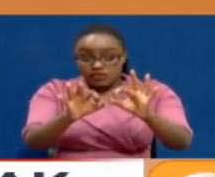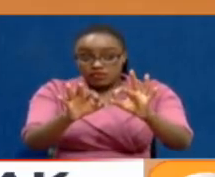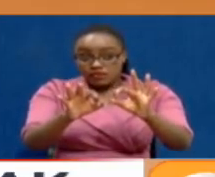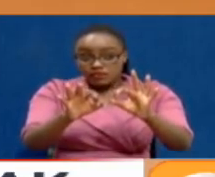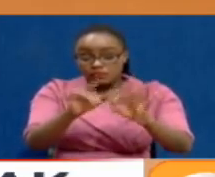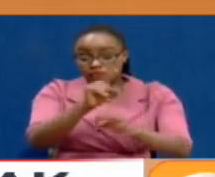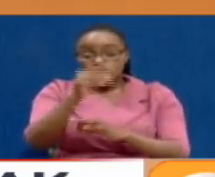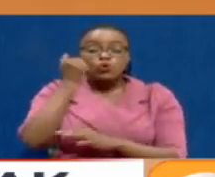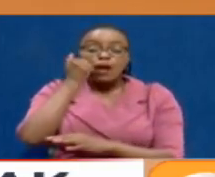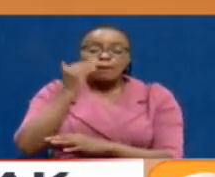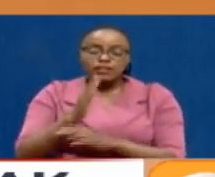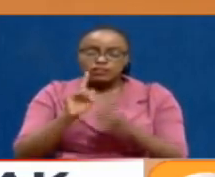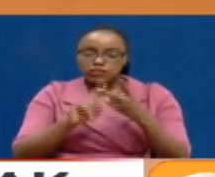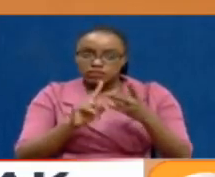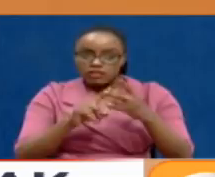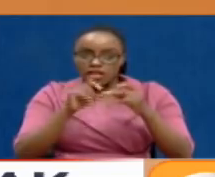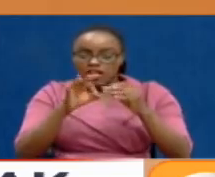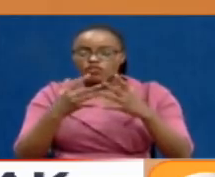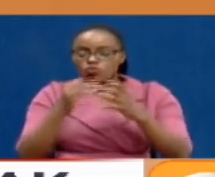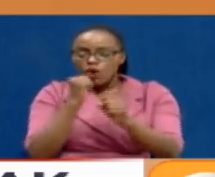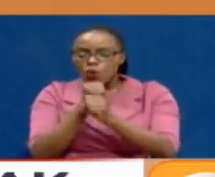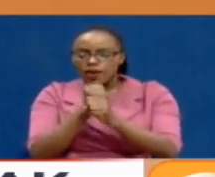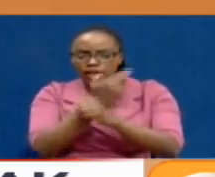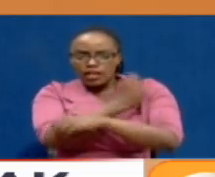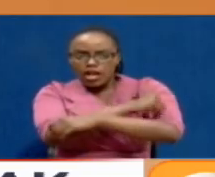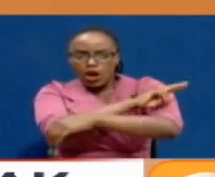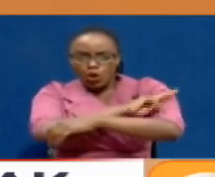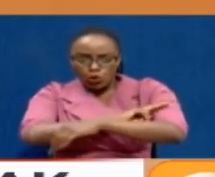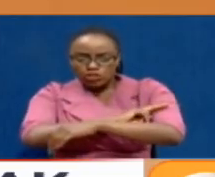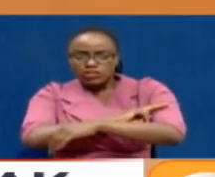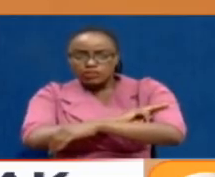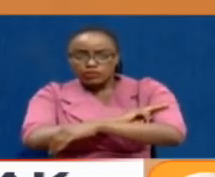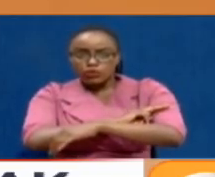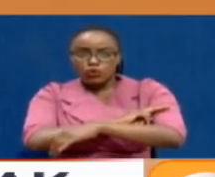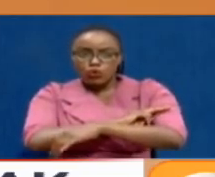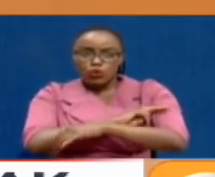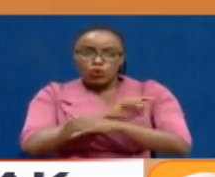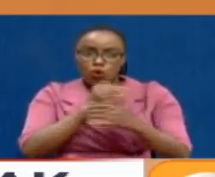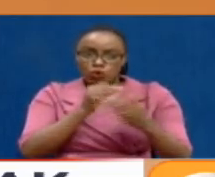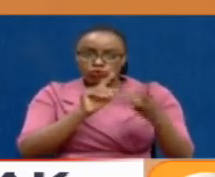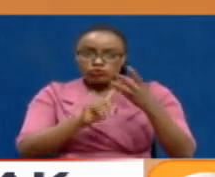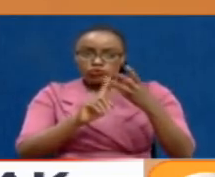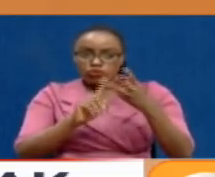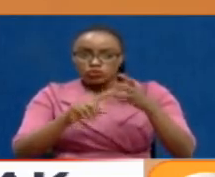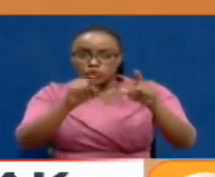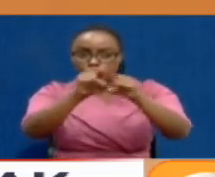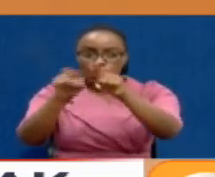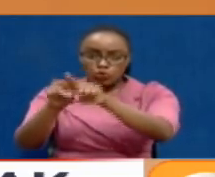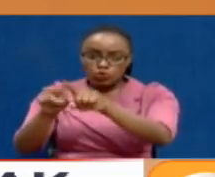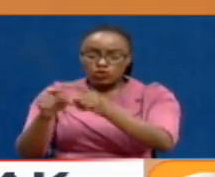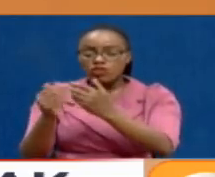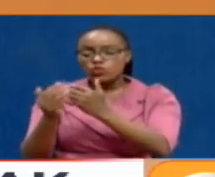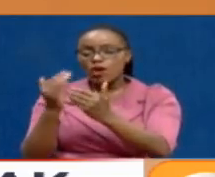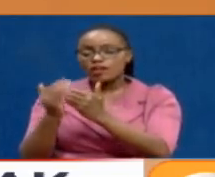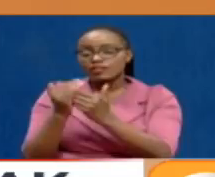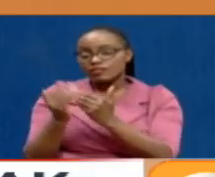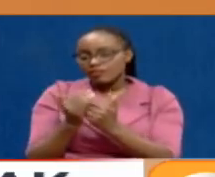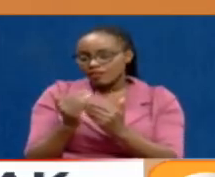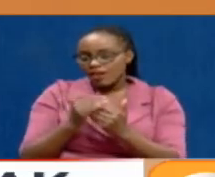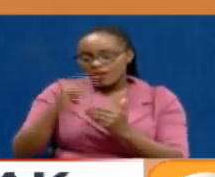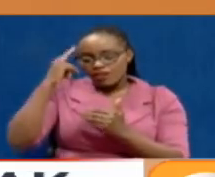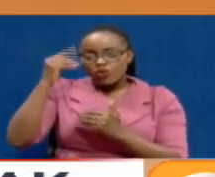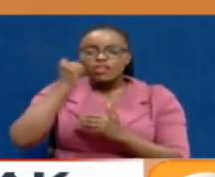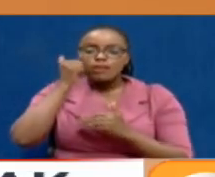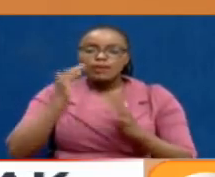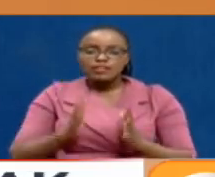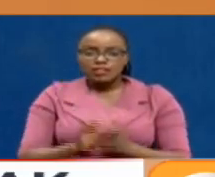are the patient, unless you're a health worker or a frontline worker, and you are a caretaker. Okay.